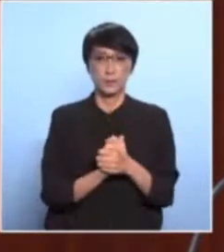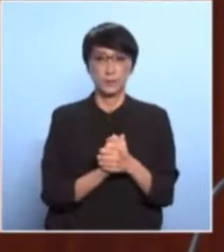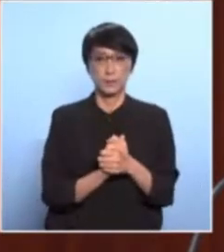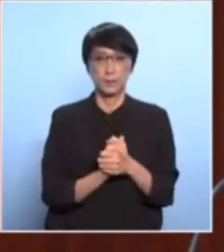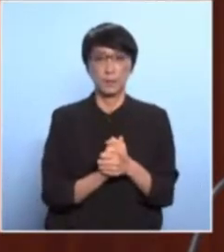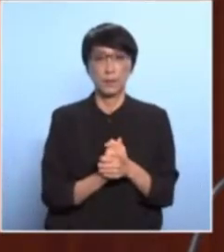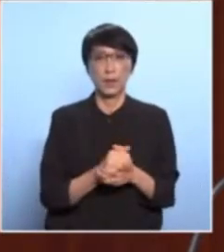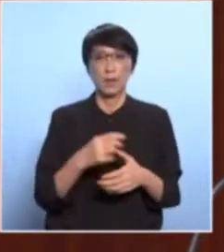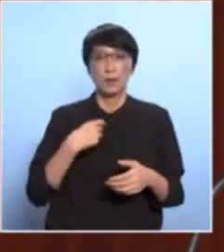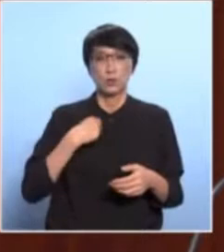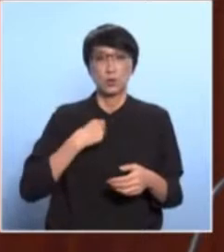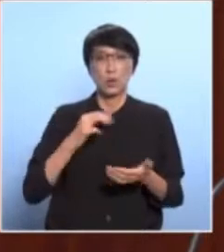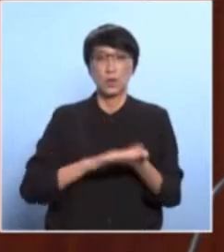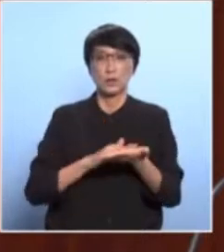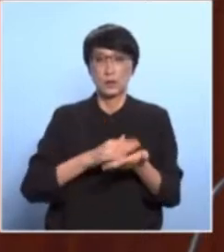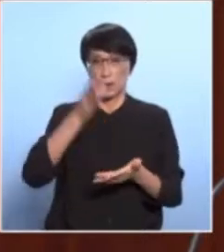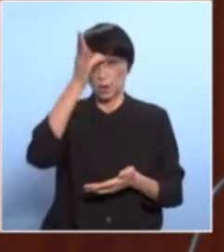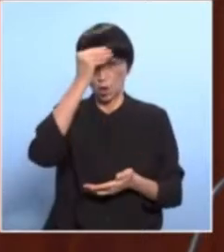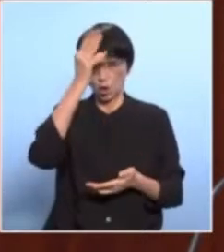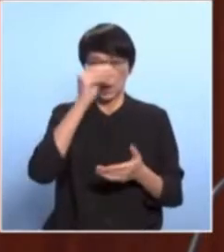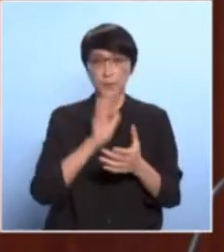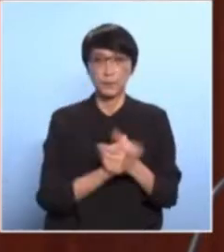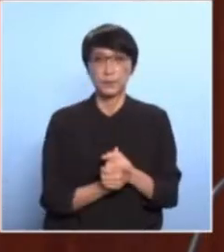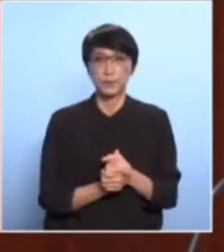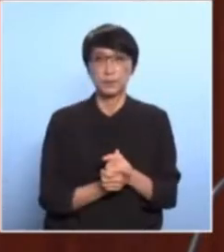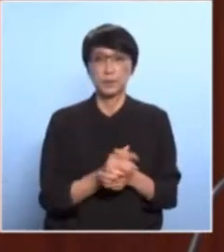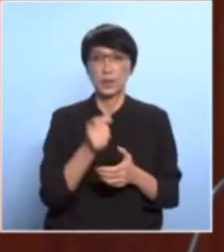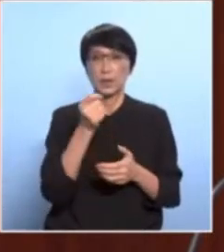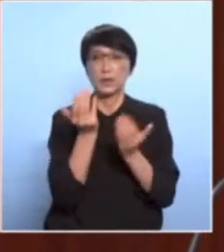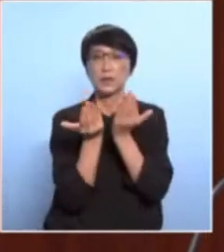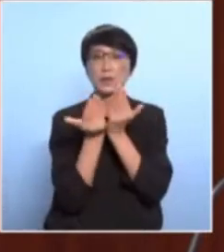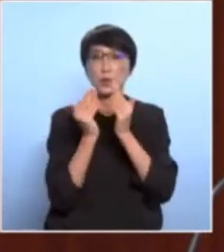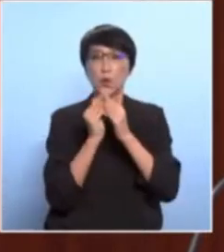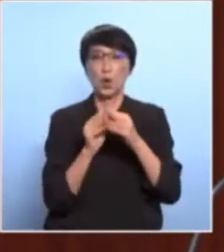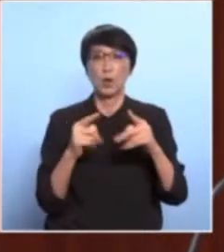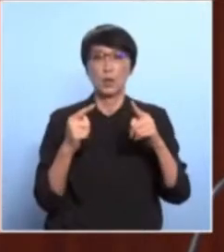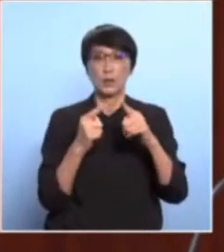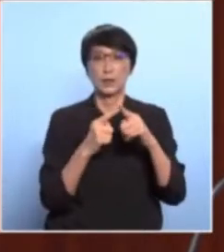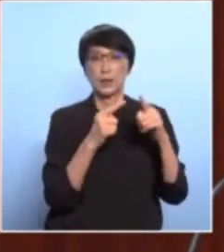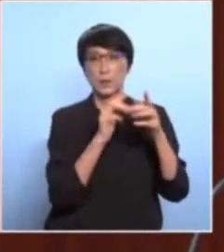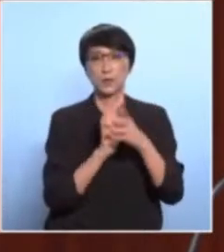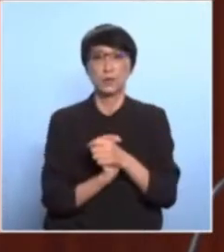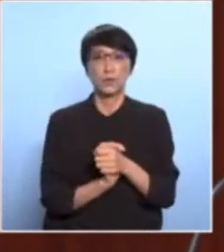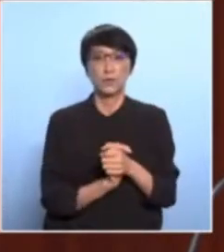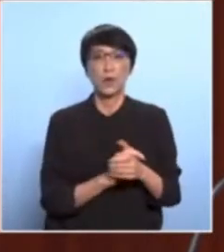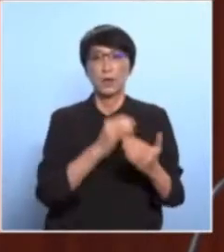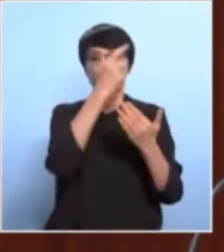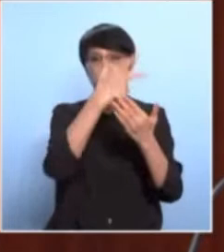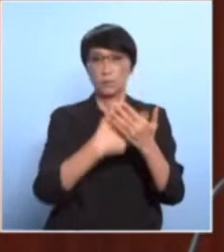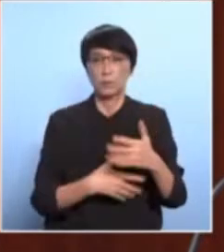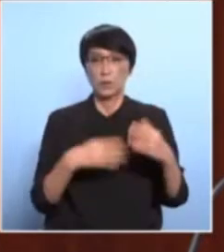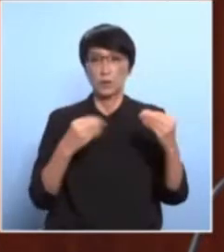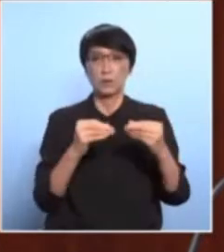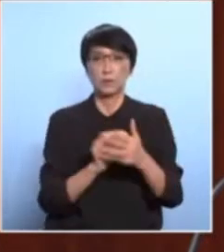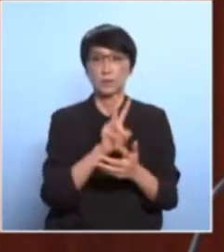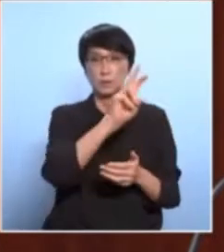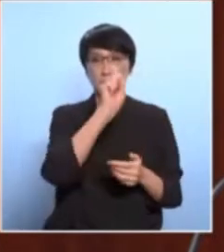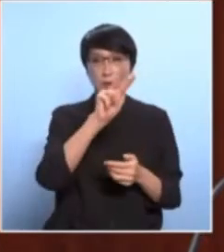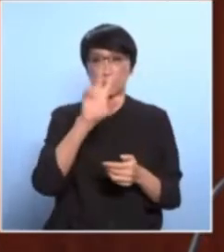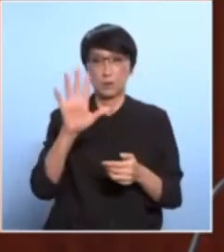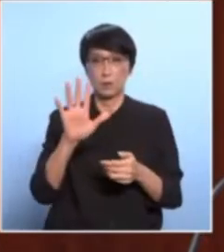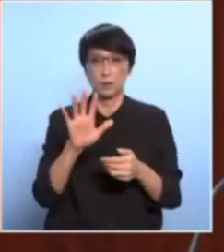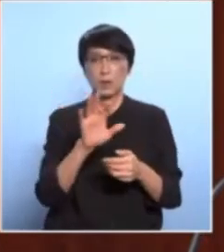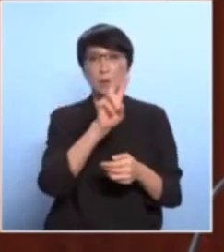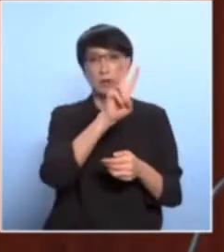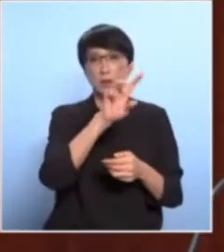education. 2. Enhance national affairs education. The EDB will publish a humanities curriculum